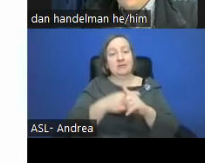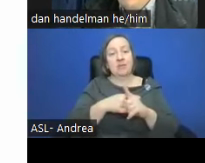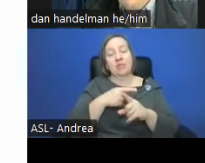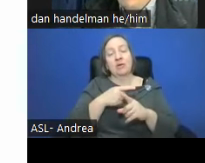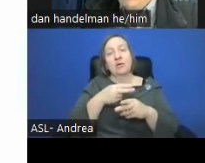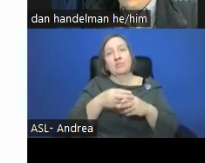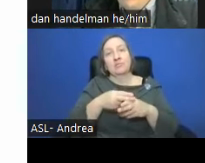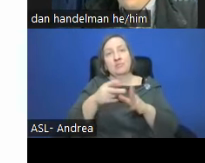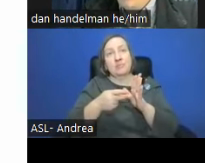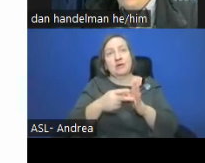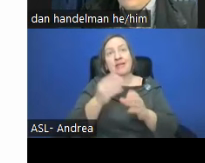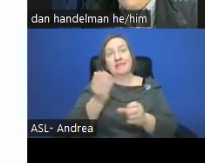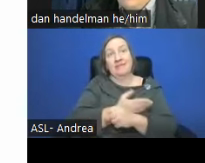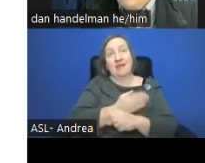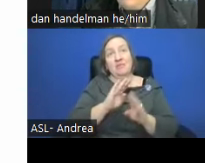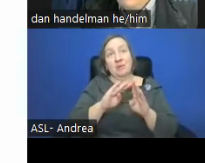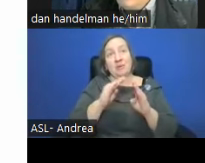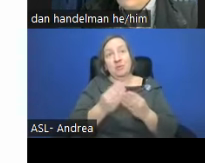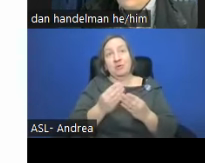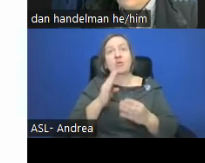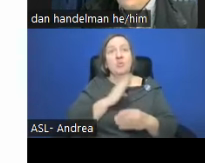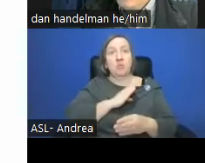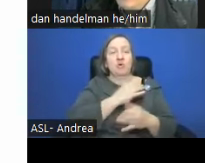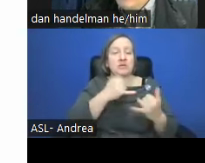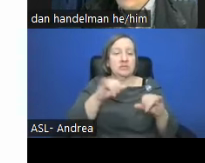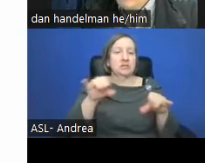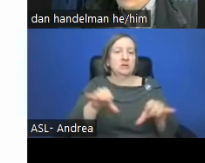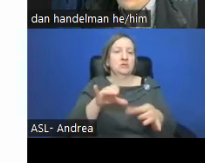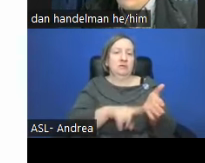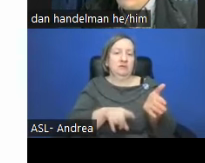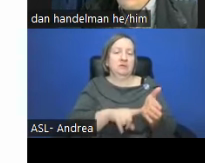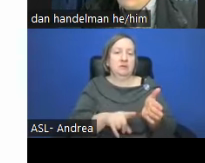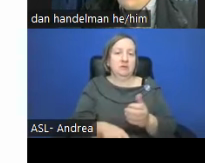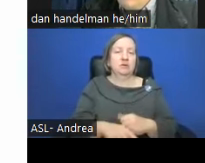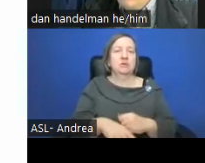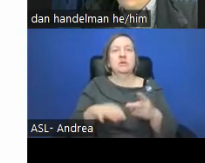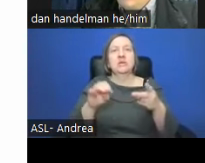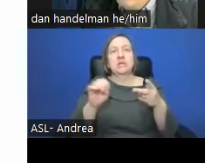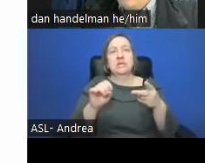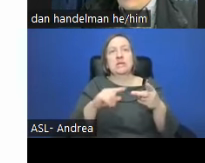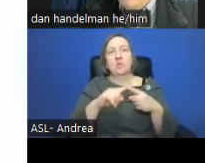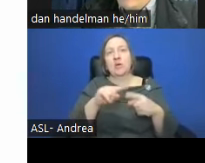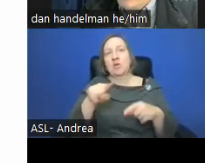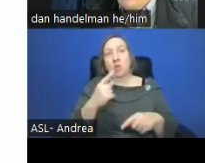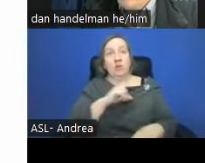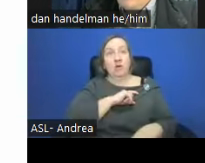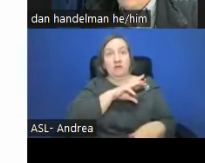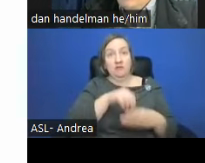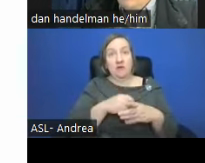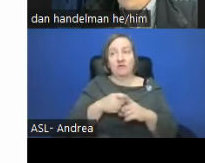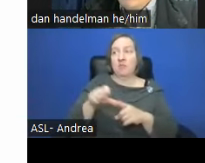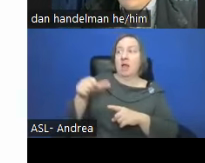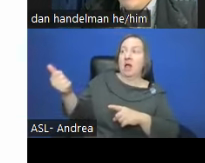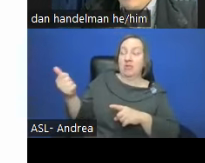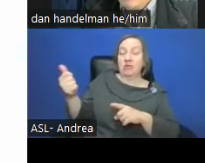and is fired by the Bureau, the board shall complete the investigation. E, when the only officers involved are from another